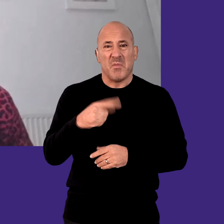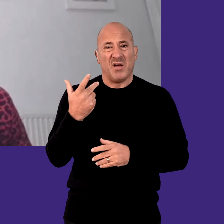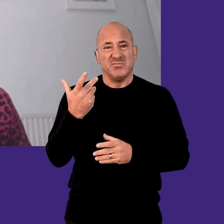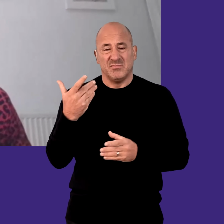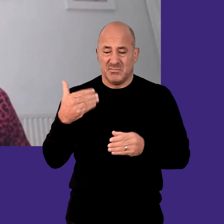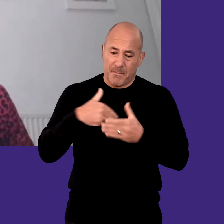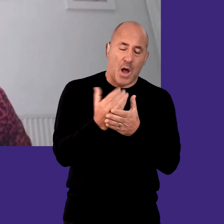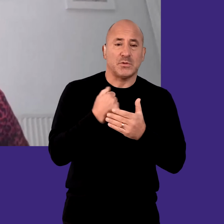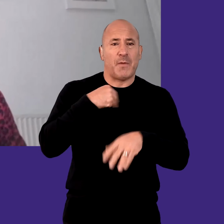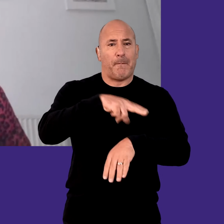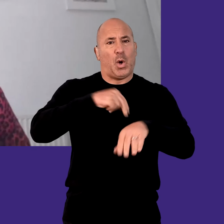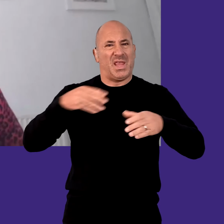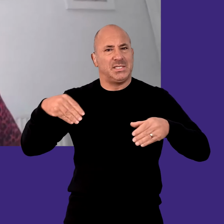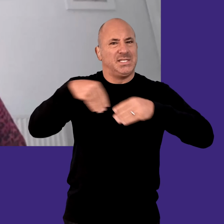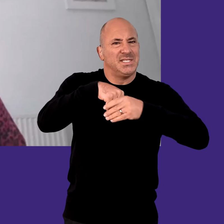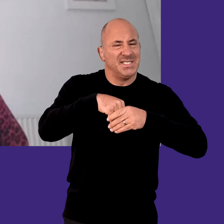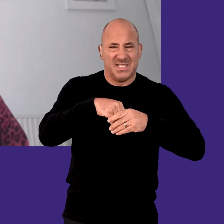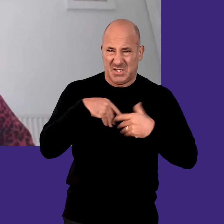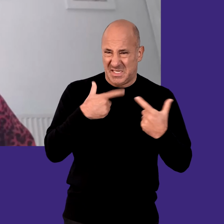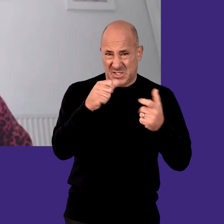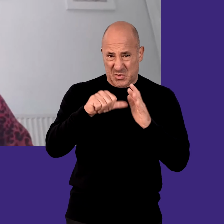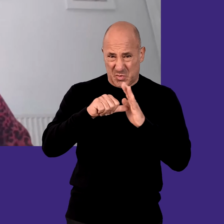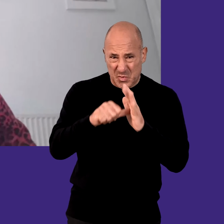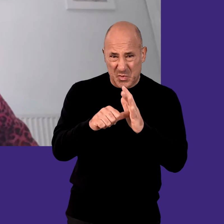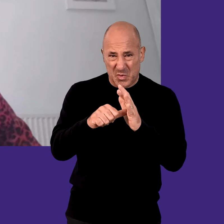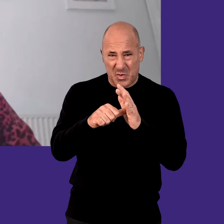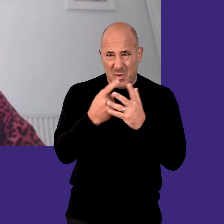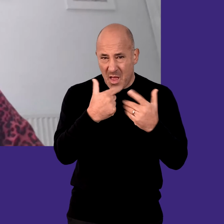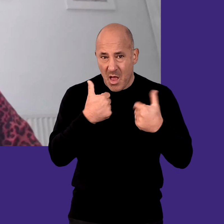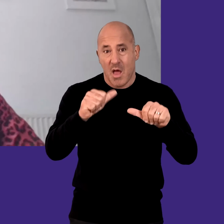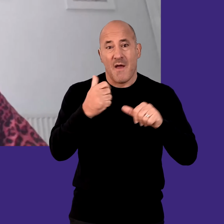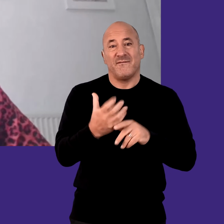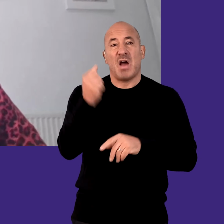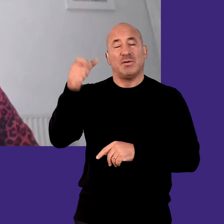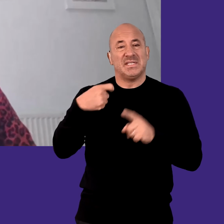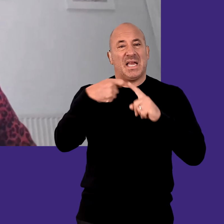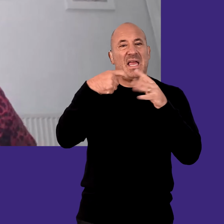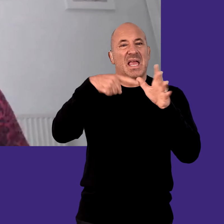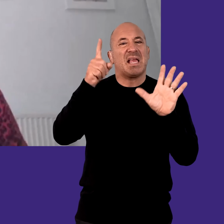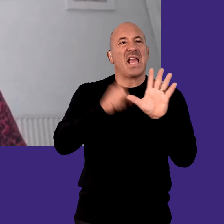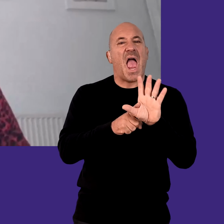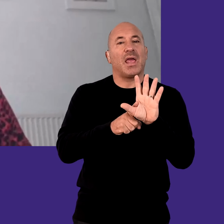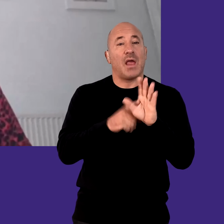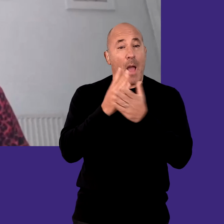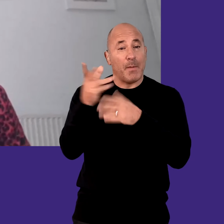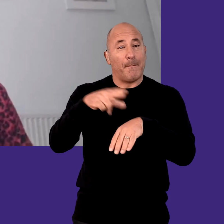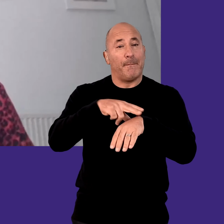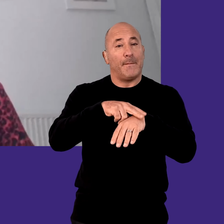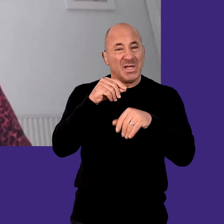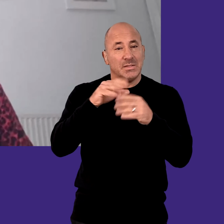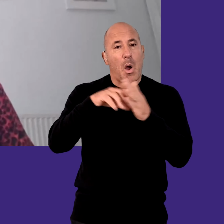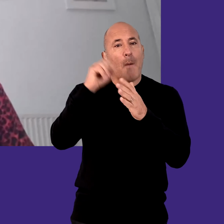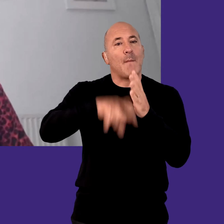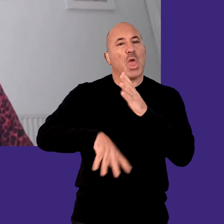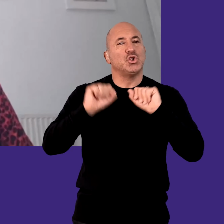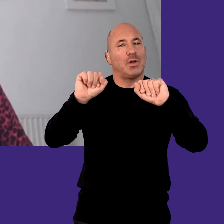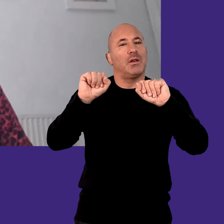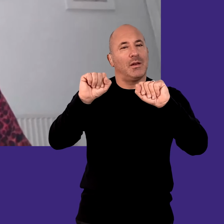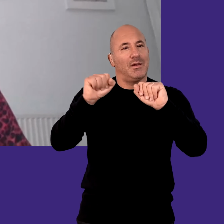found it really difficult to find an artist who was willing to come in and be a resident in a police force. The one that we did find, Kay, is actually a